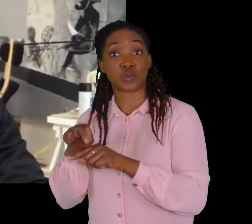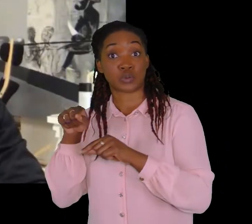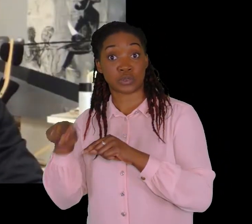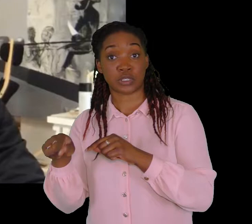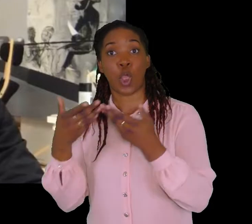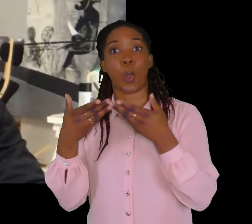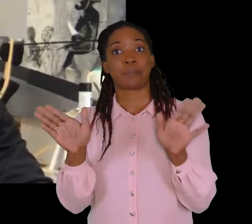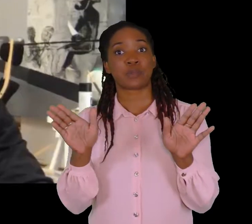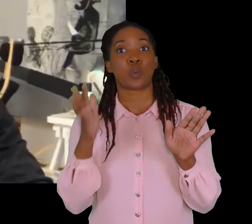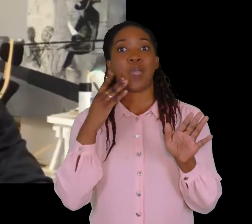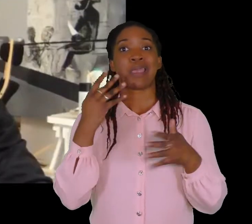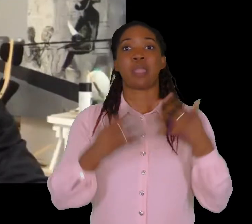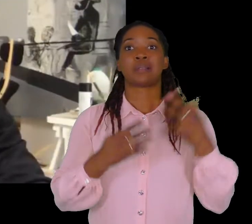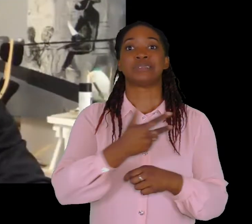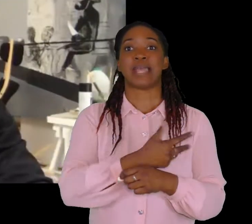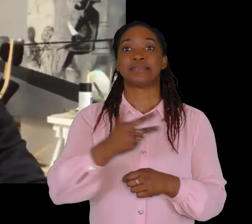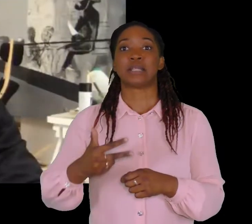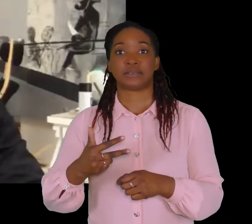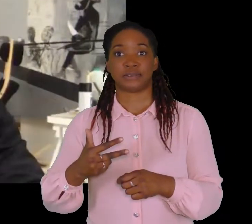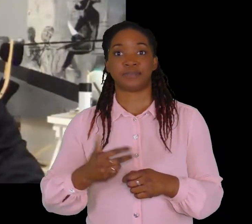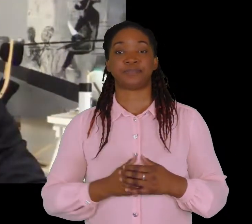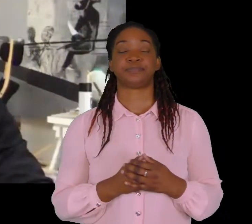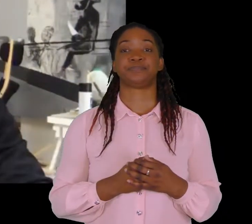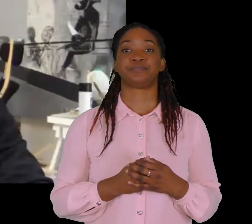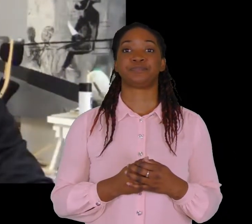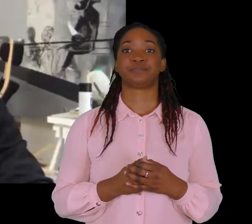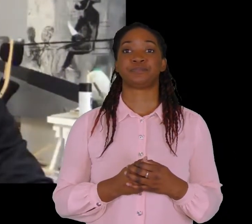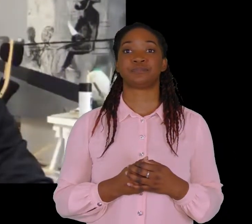about the gallery, which had opened in 1988.